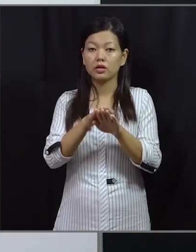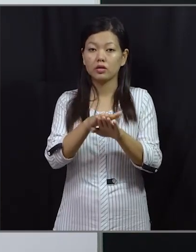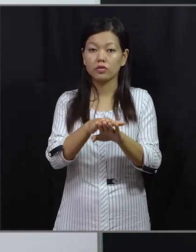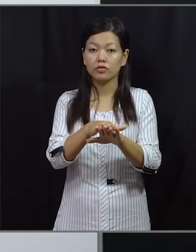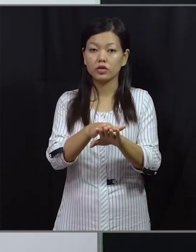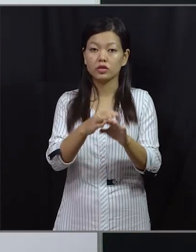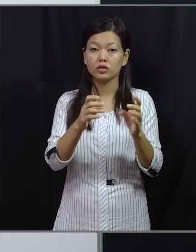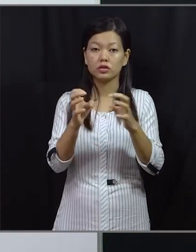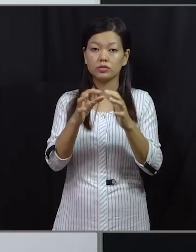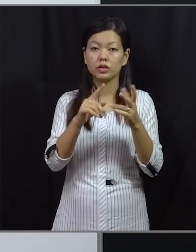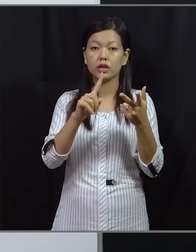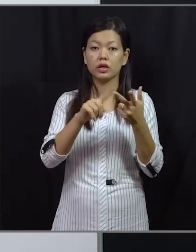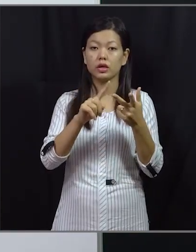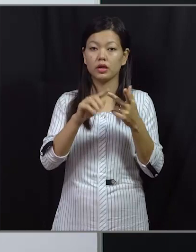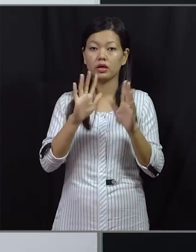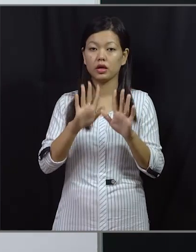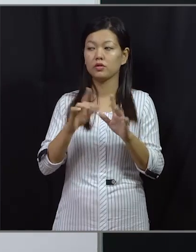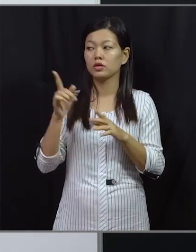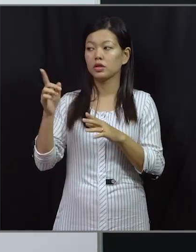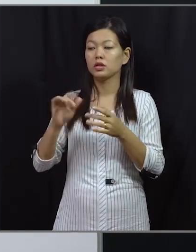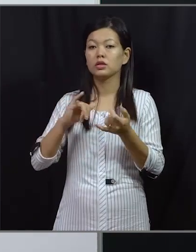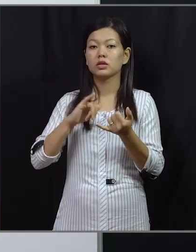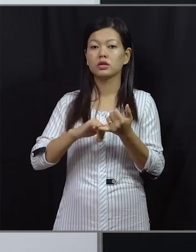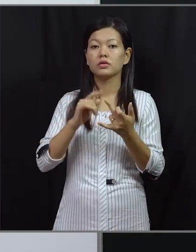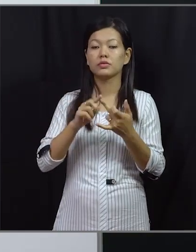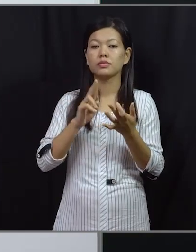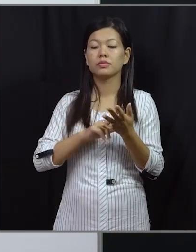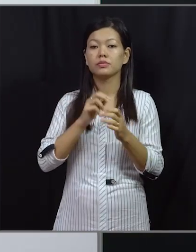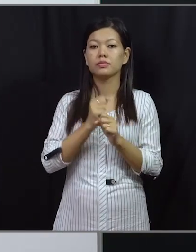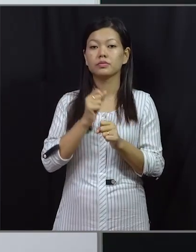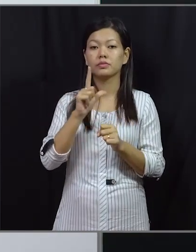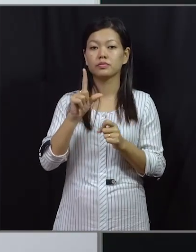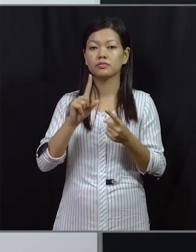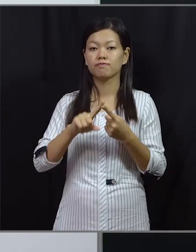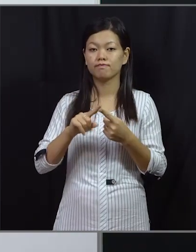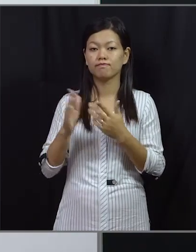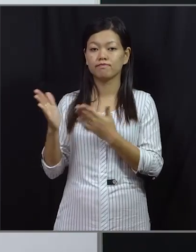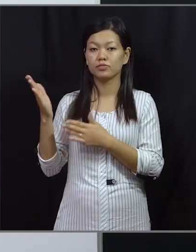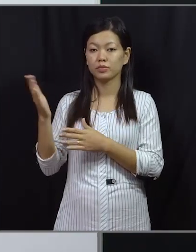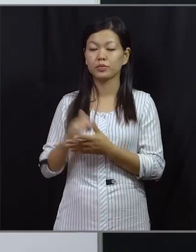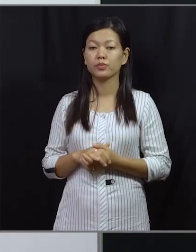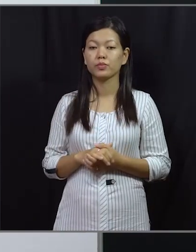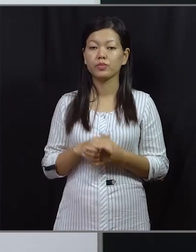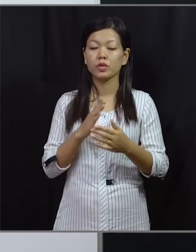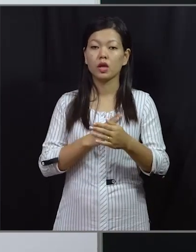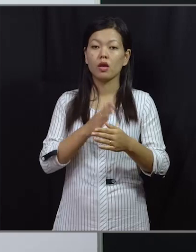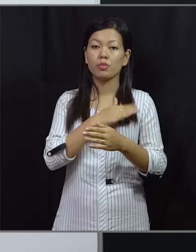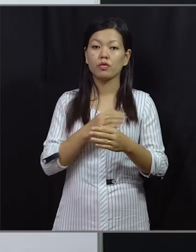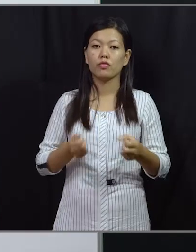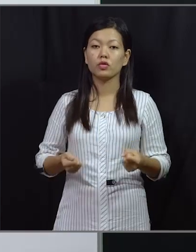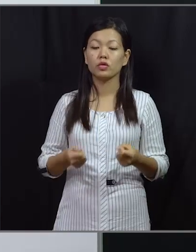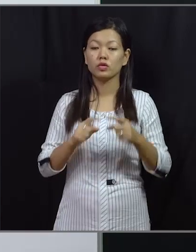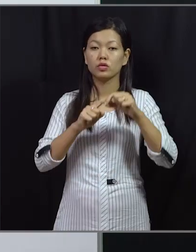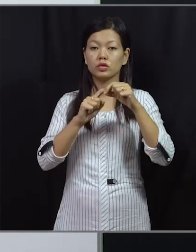is a singleton set. Okay, before we move on to the next type, we will learn one number, that is